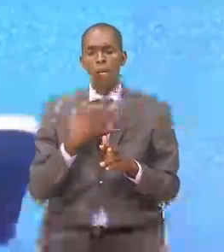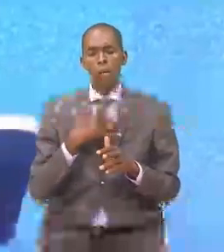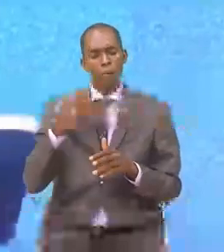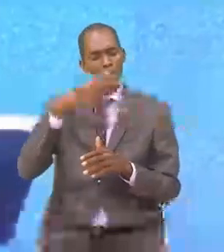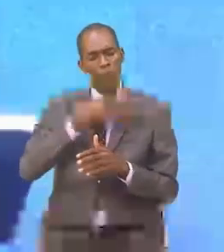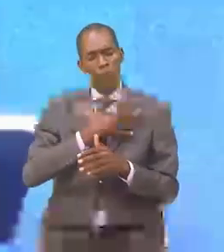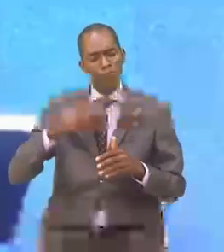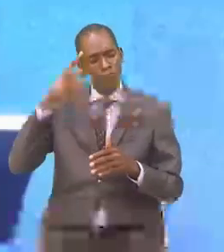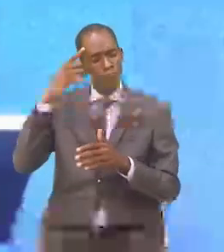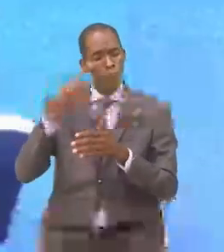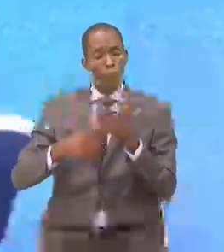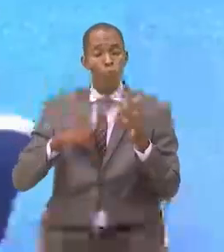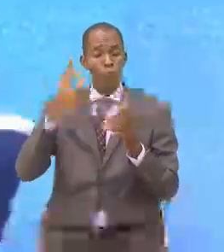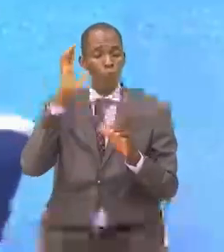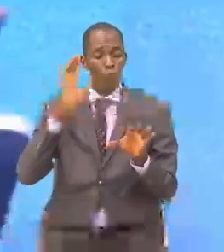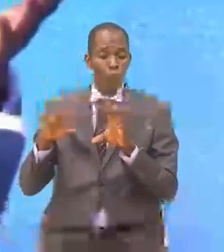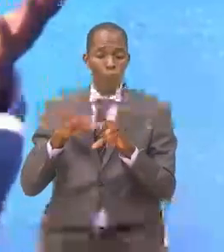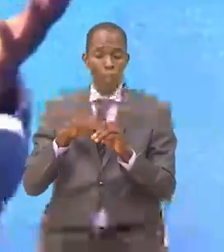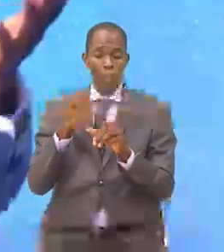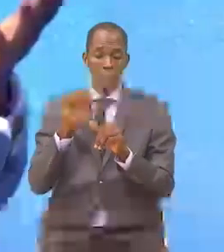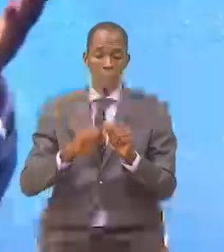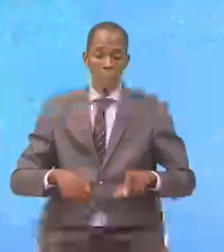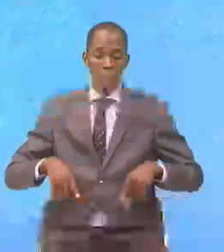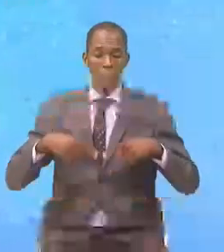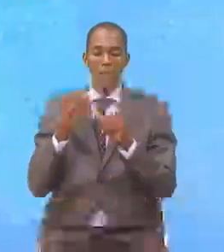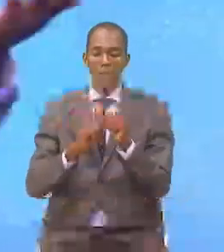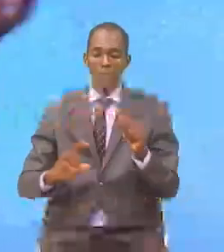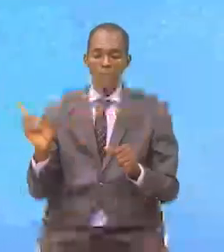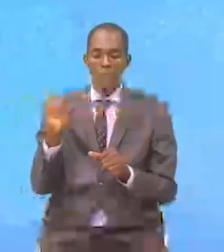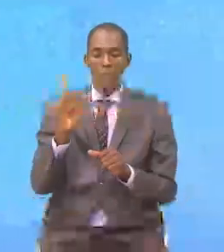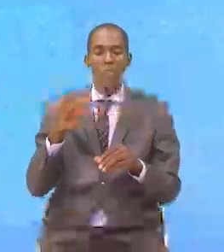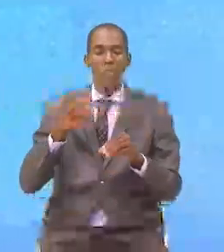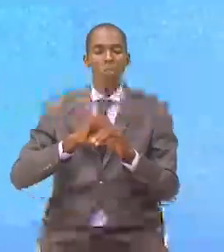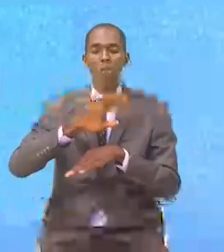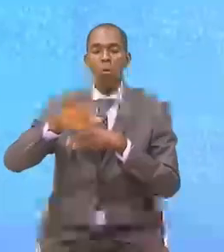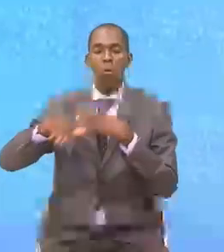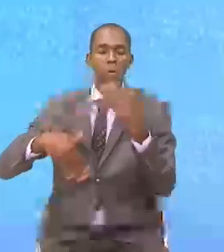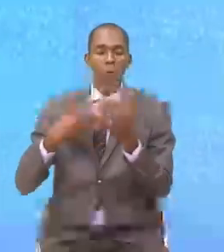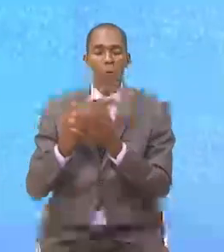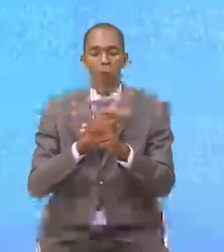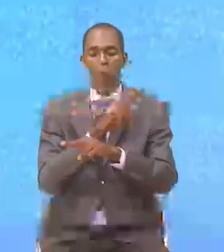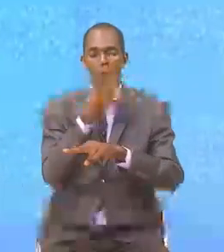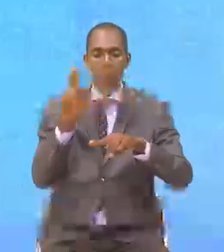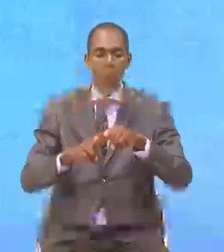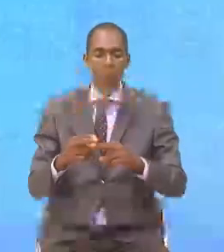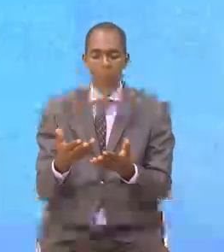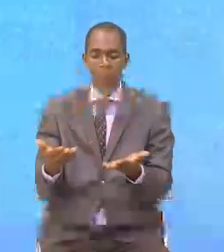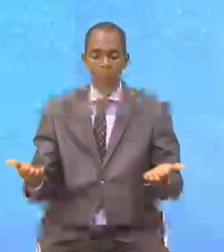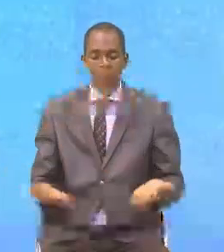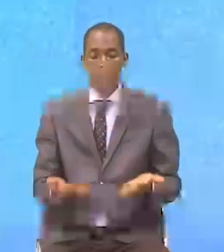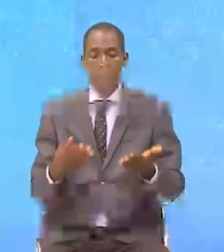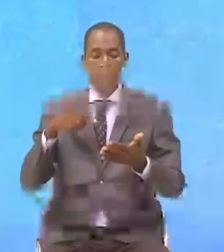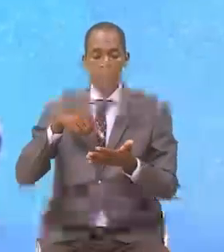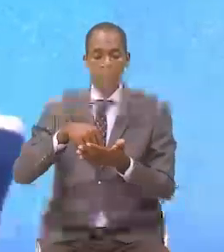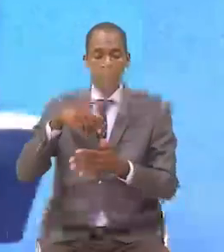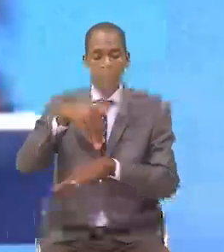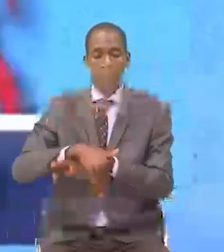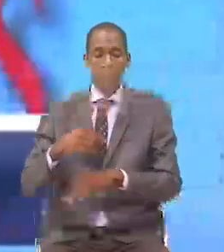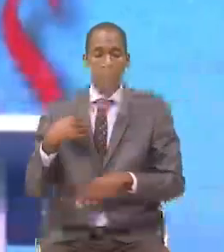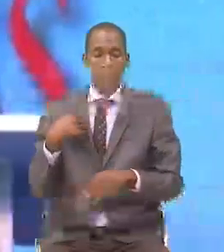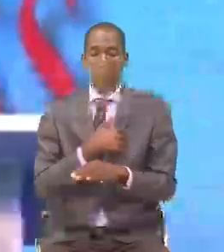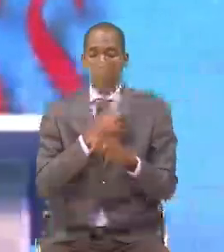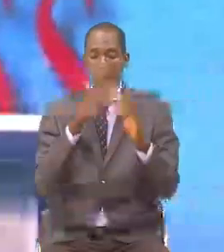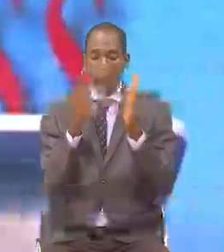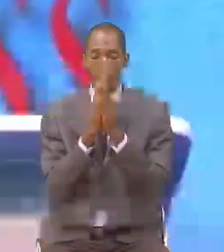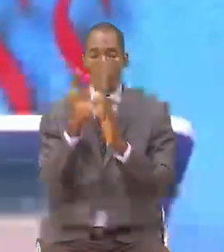what you have done already. And for what you are going to do in every life, everywhere, in all